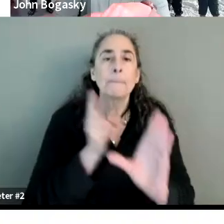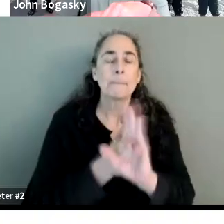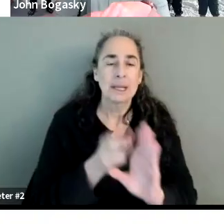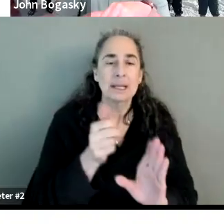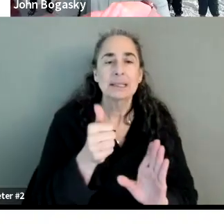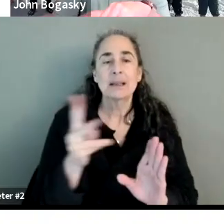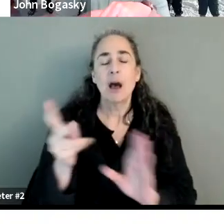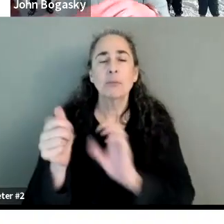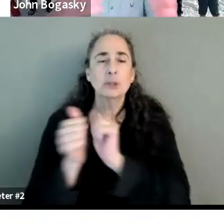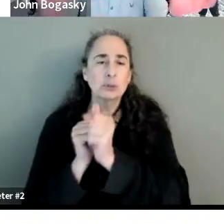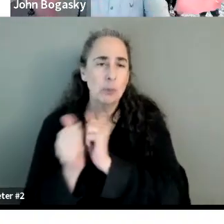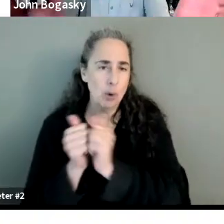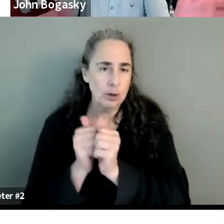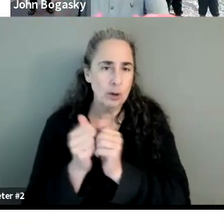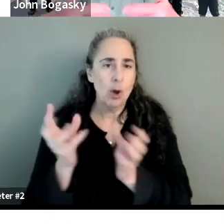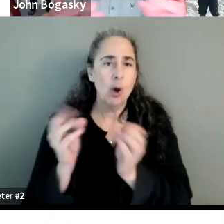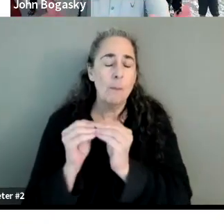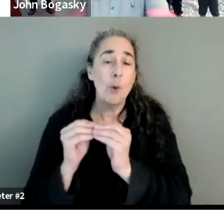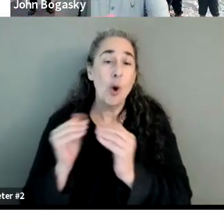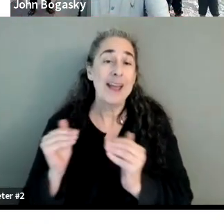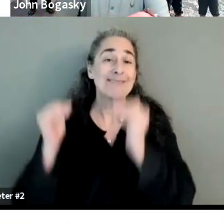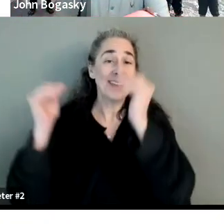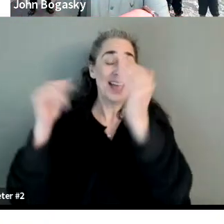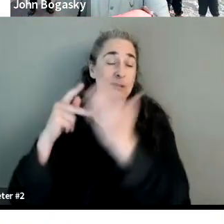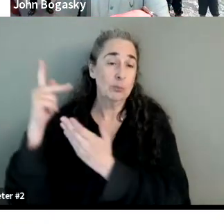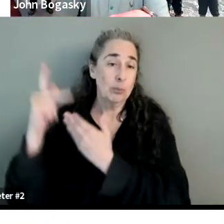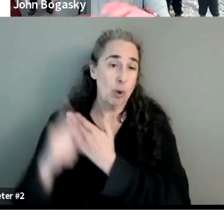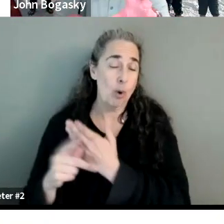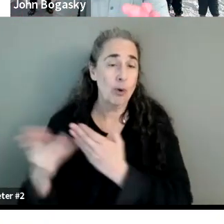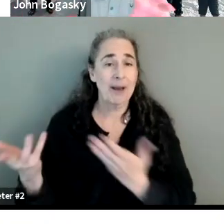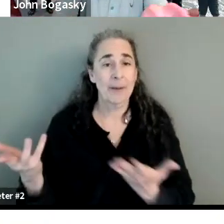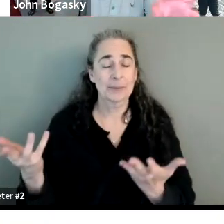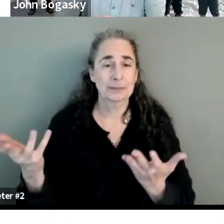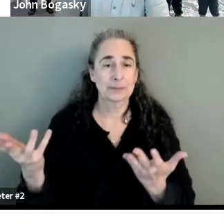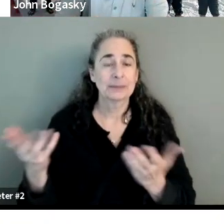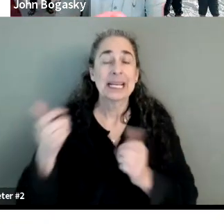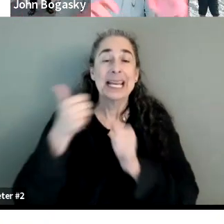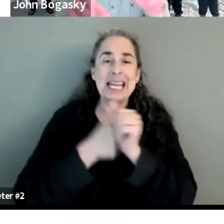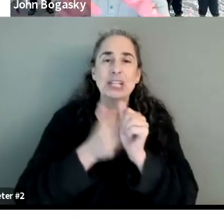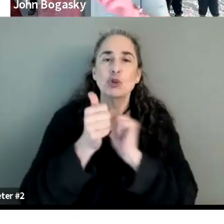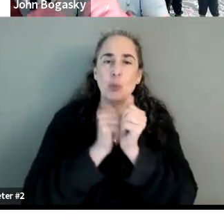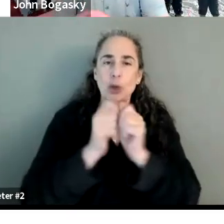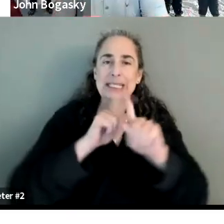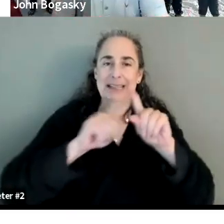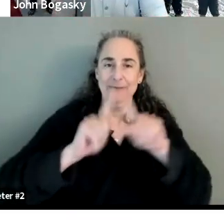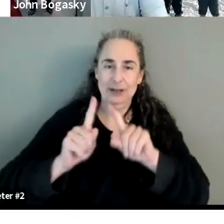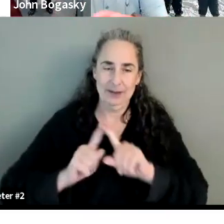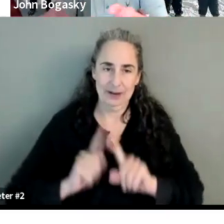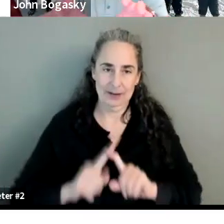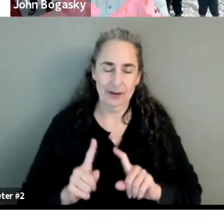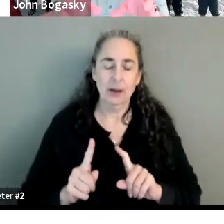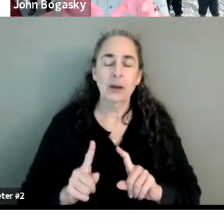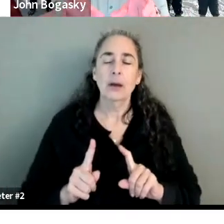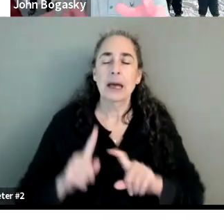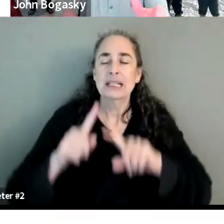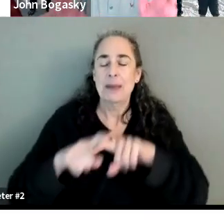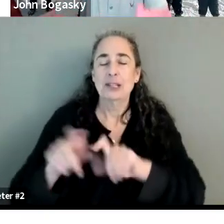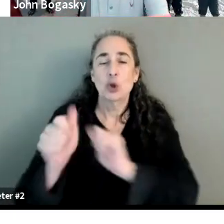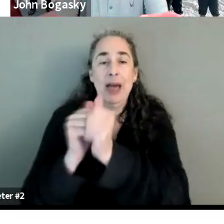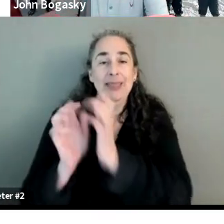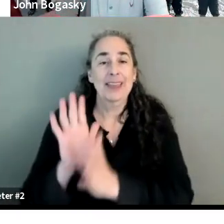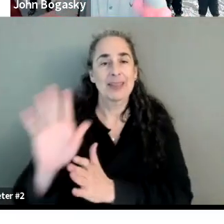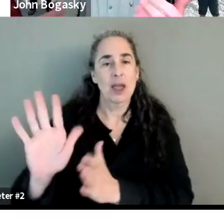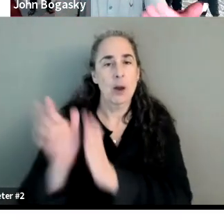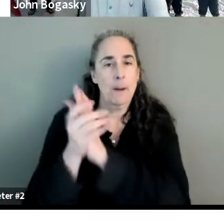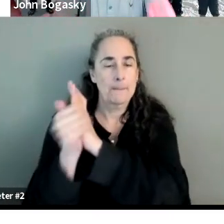sports are more advanced programs. Each sport is different in terms of what the athlete's ability are. Sometimes